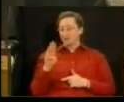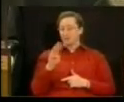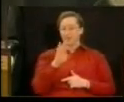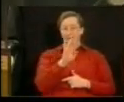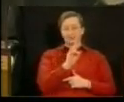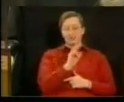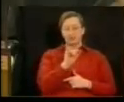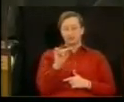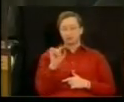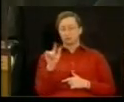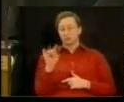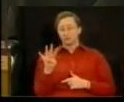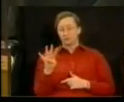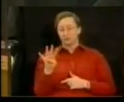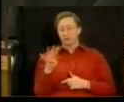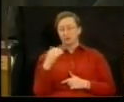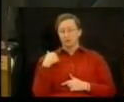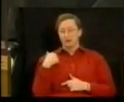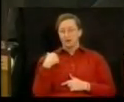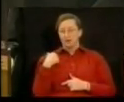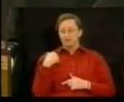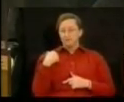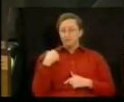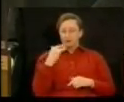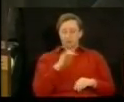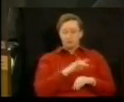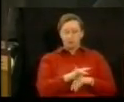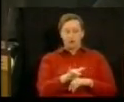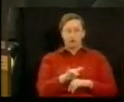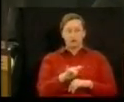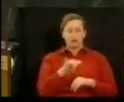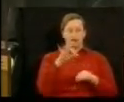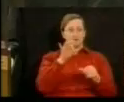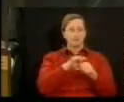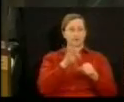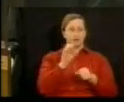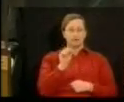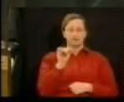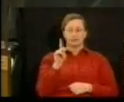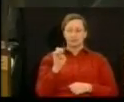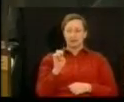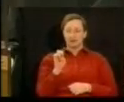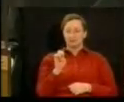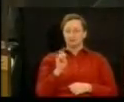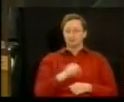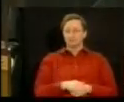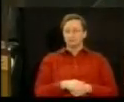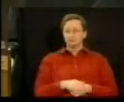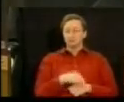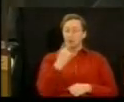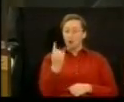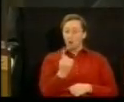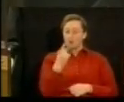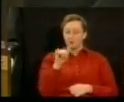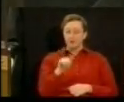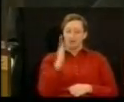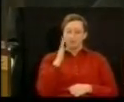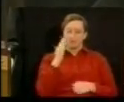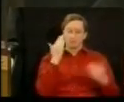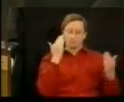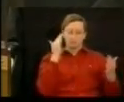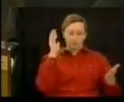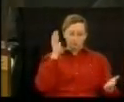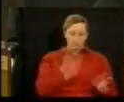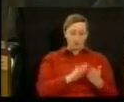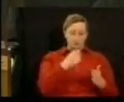we actually conduct this plebiscite using the early voting sites. That will and the early voting sites only. That will significantly reduce the